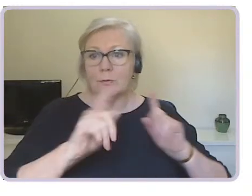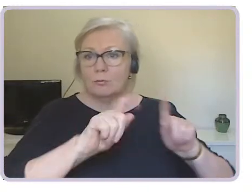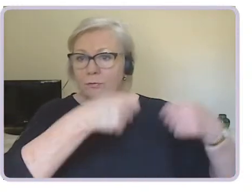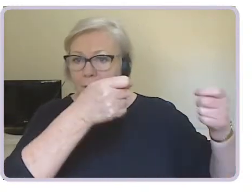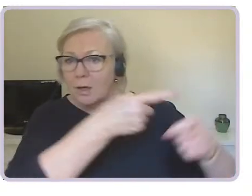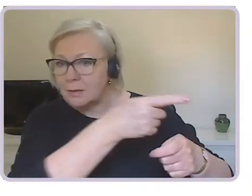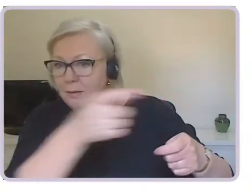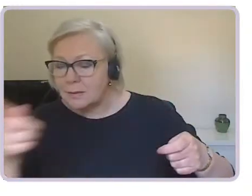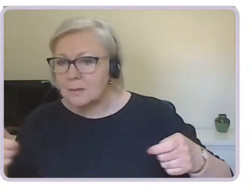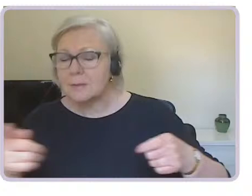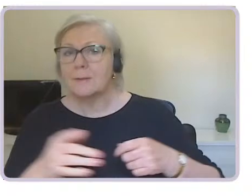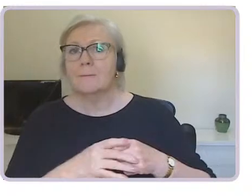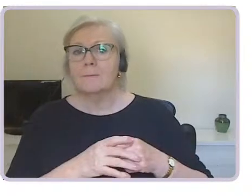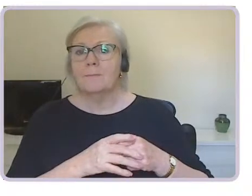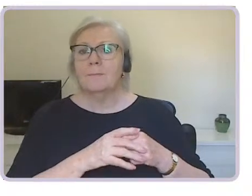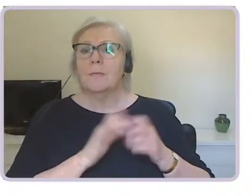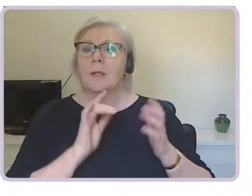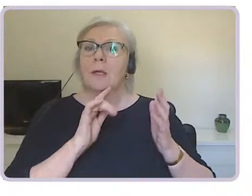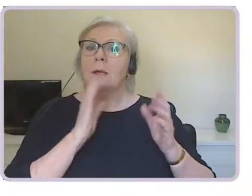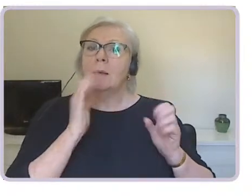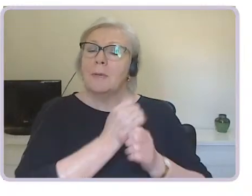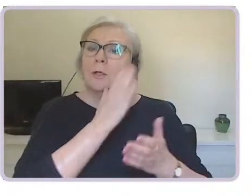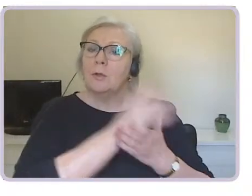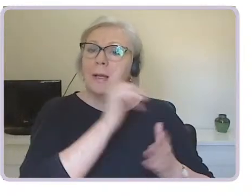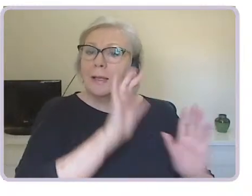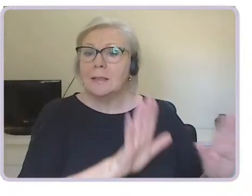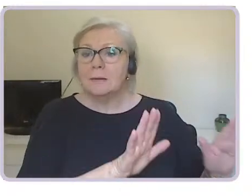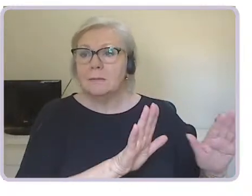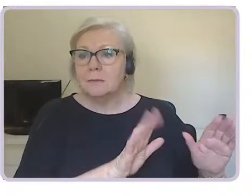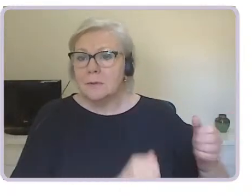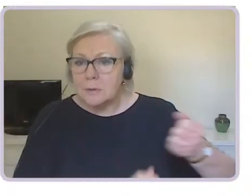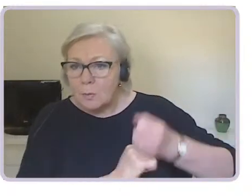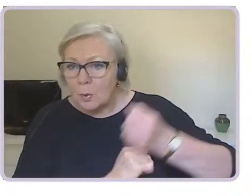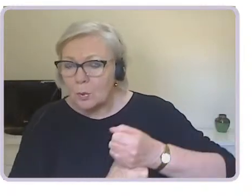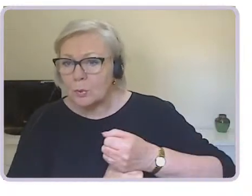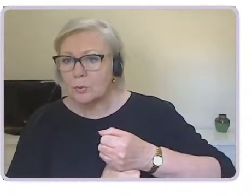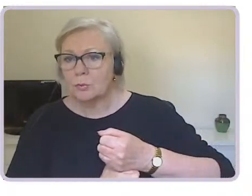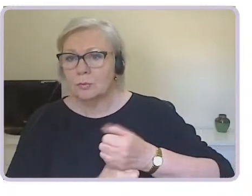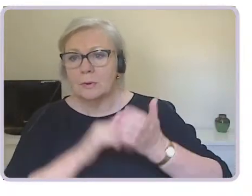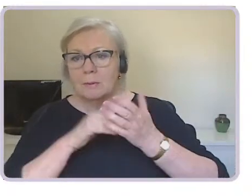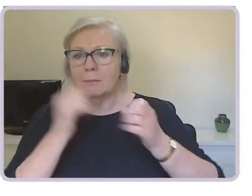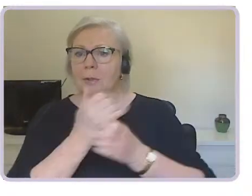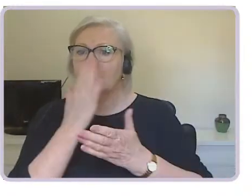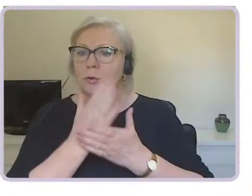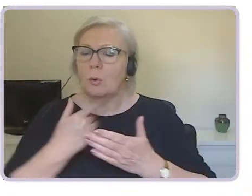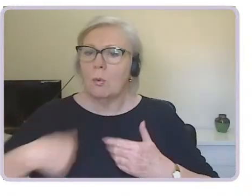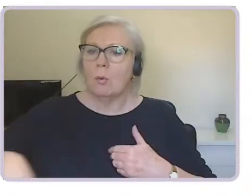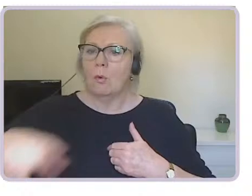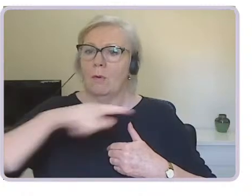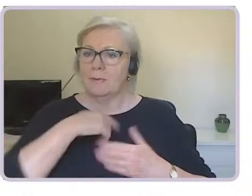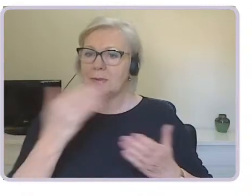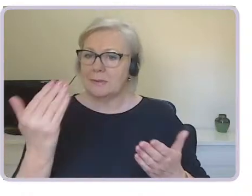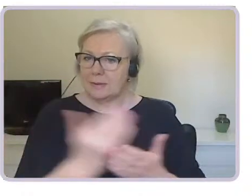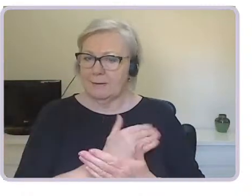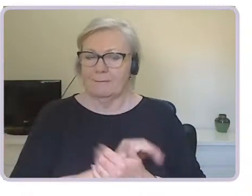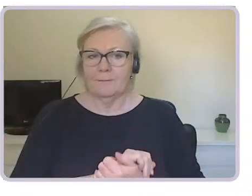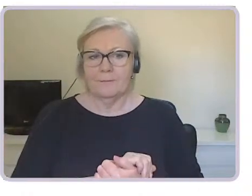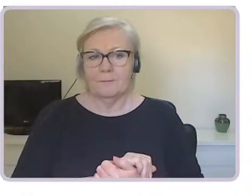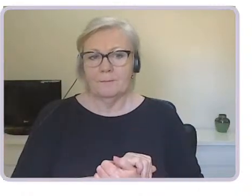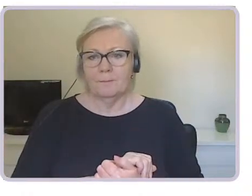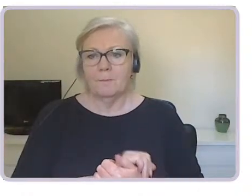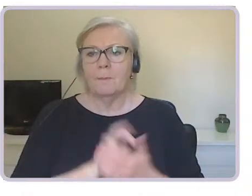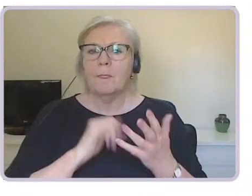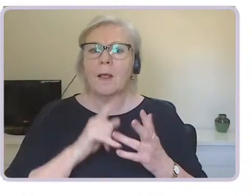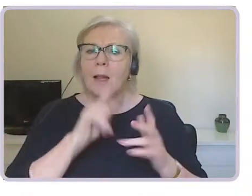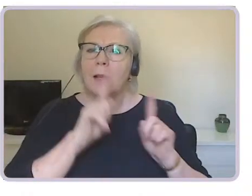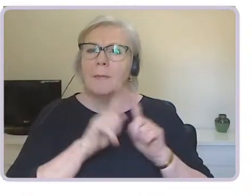with to support and help to keep each other safe. And so I wanted to just say that this